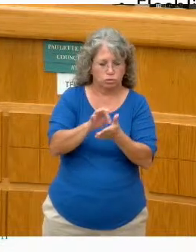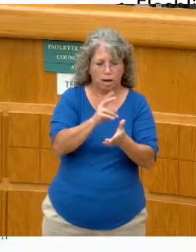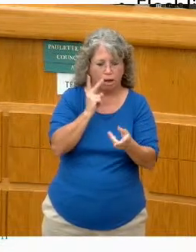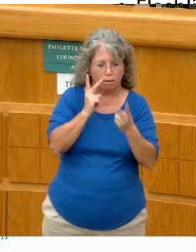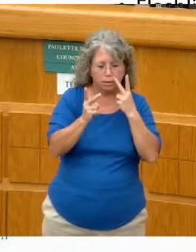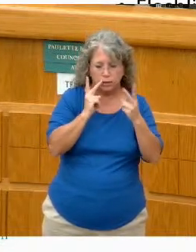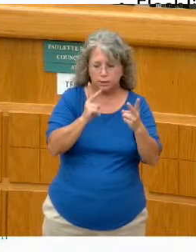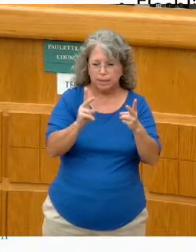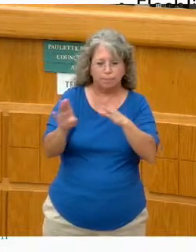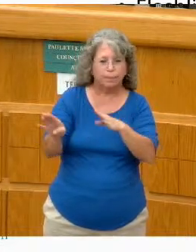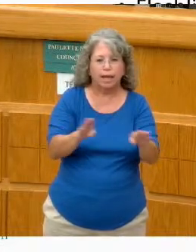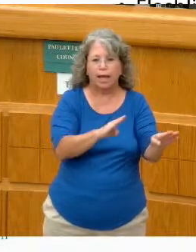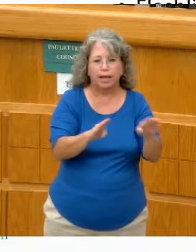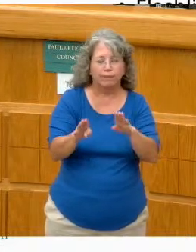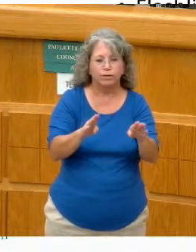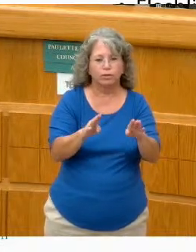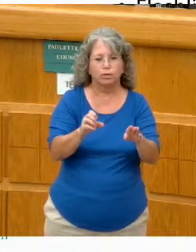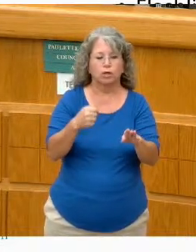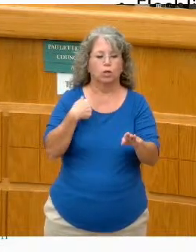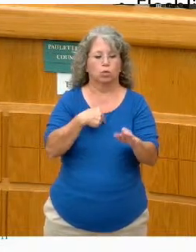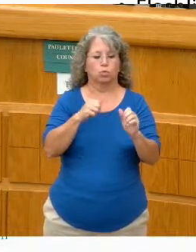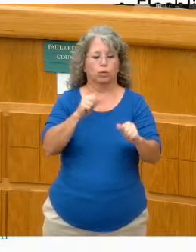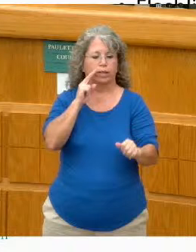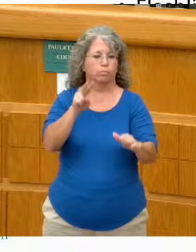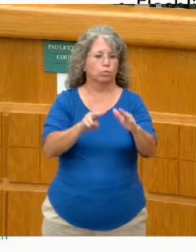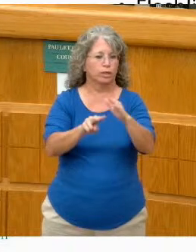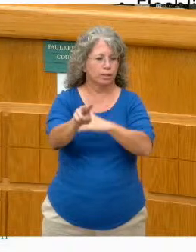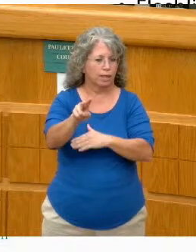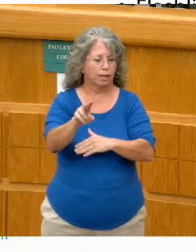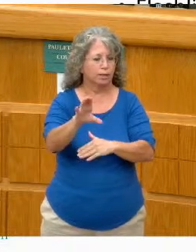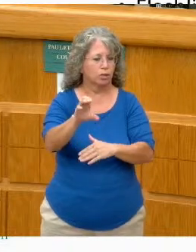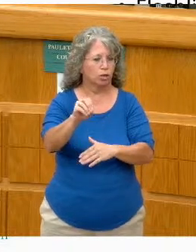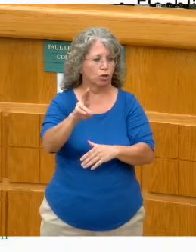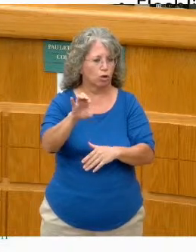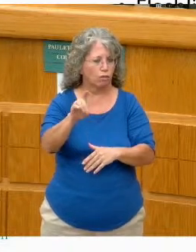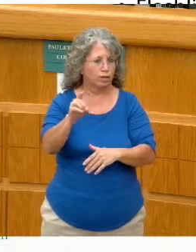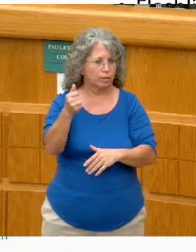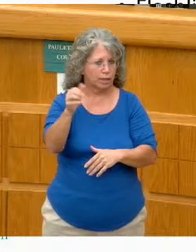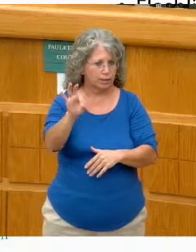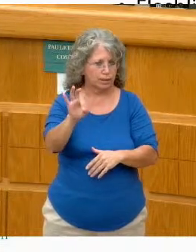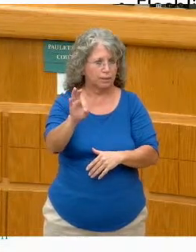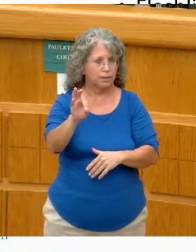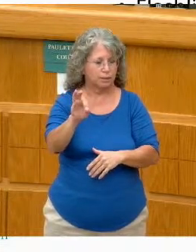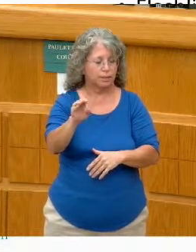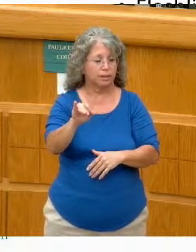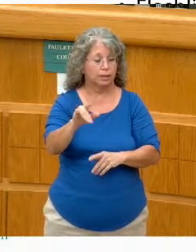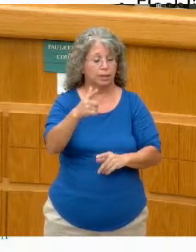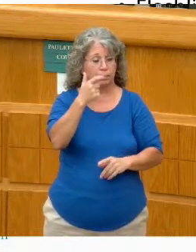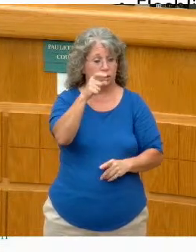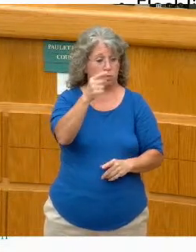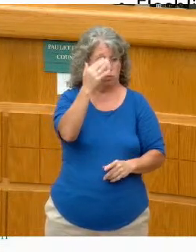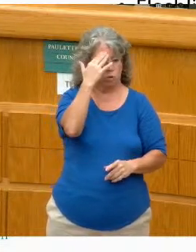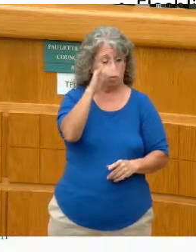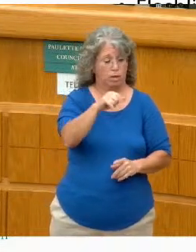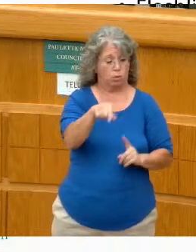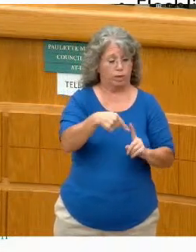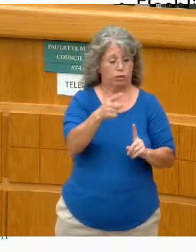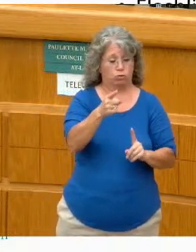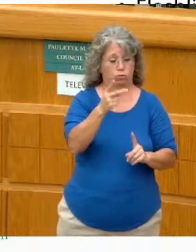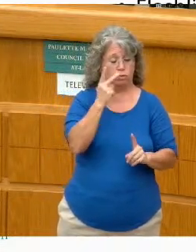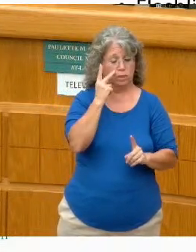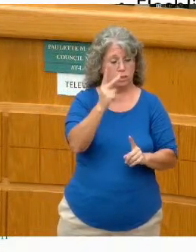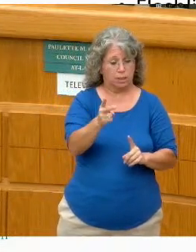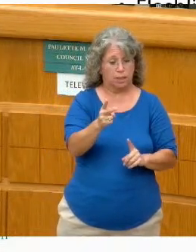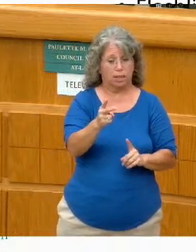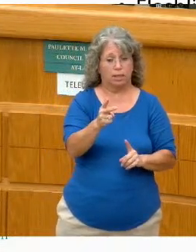because as you well know, when you're seeing a new case of COVID-19, that could be coming from an infection that occurred 2 weeks